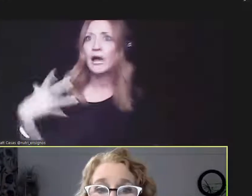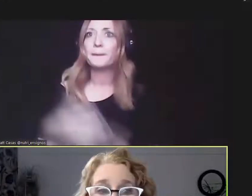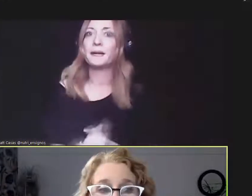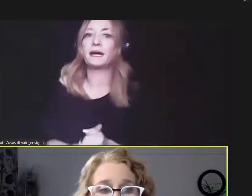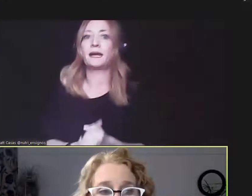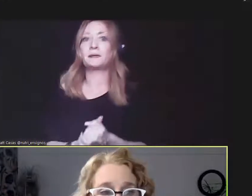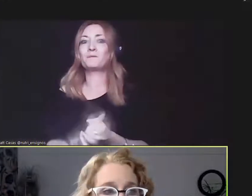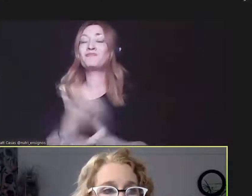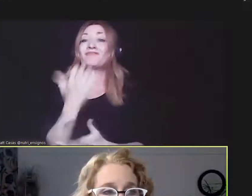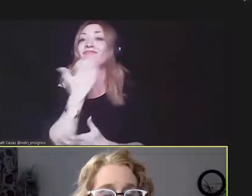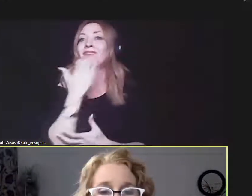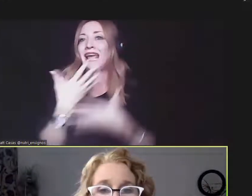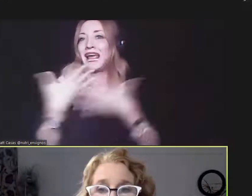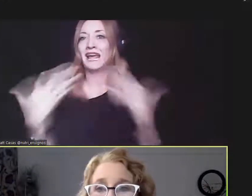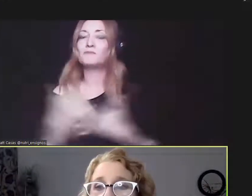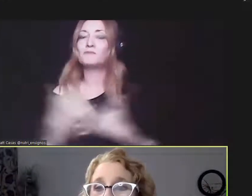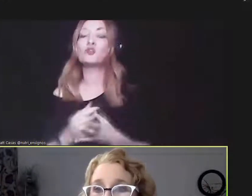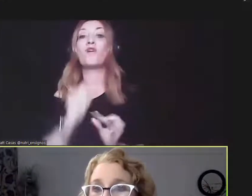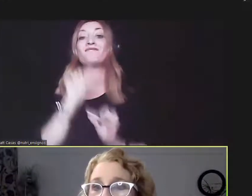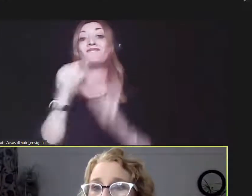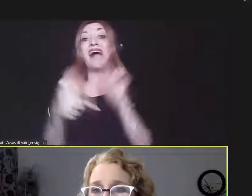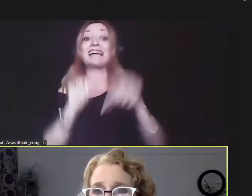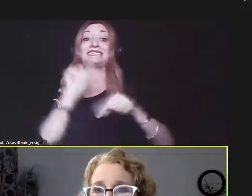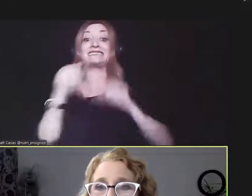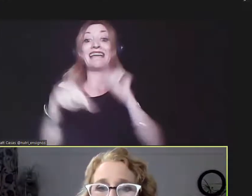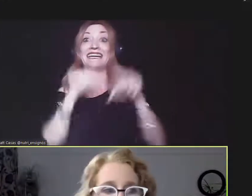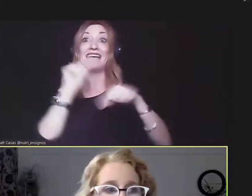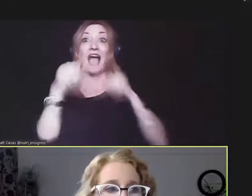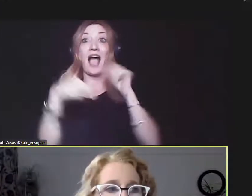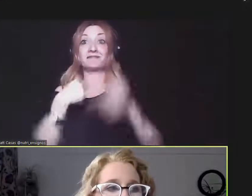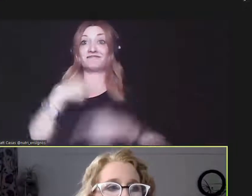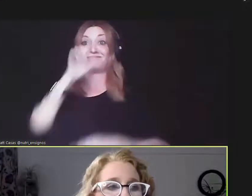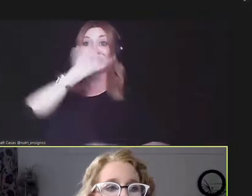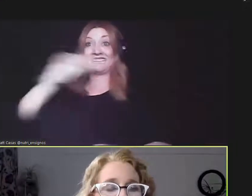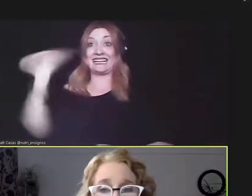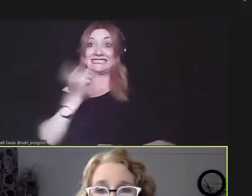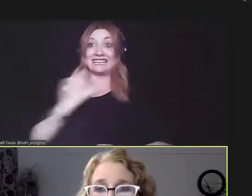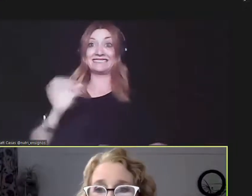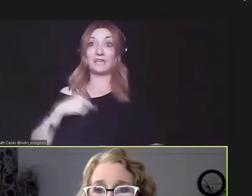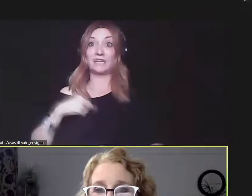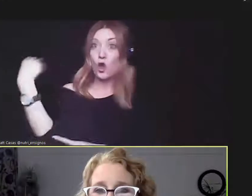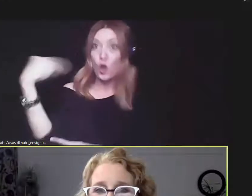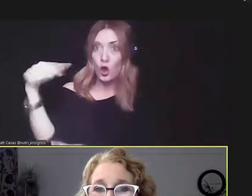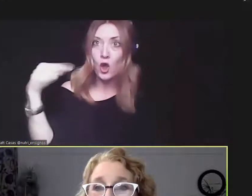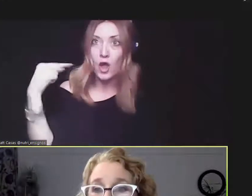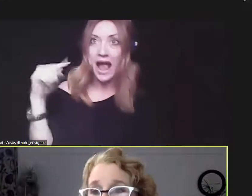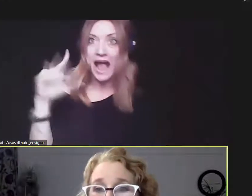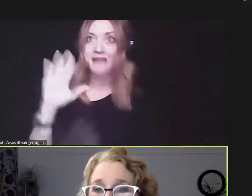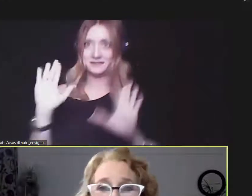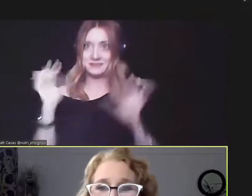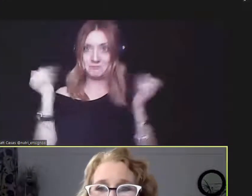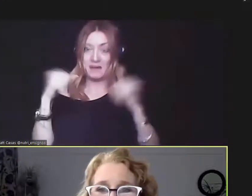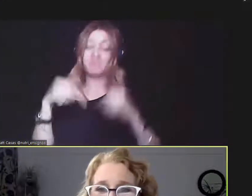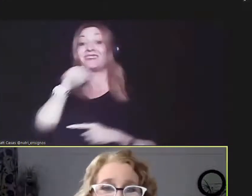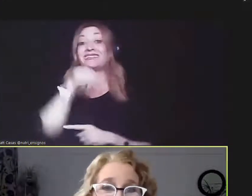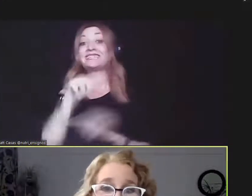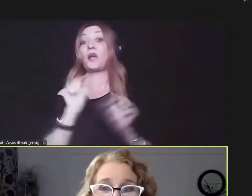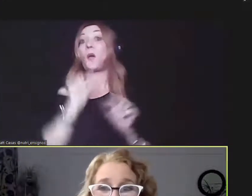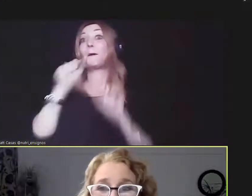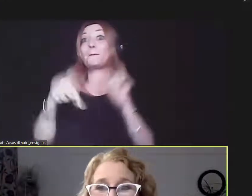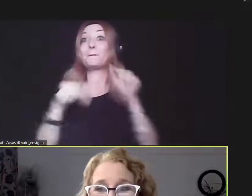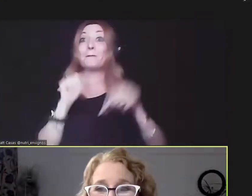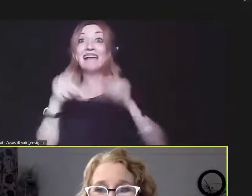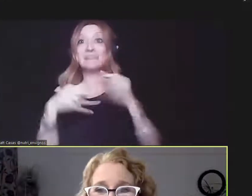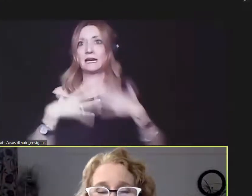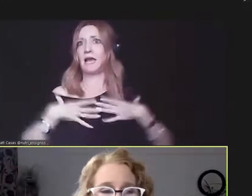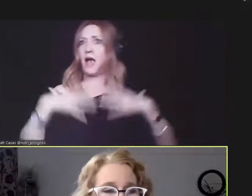about 95% of the body's supply of serotonin, which influences our